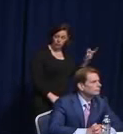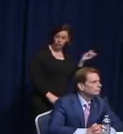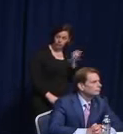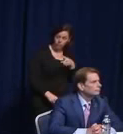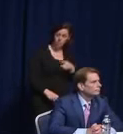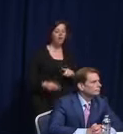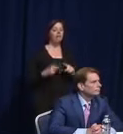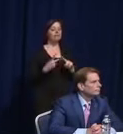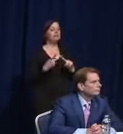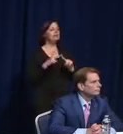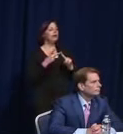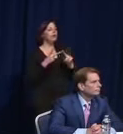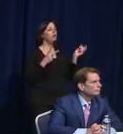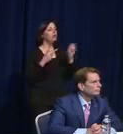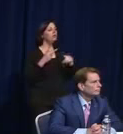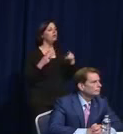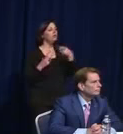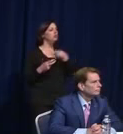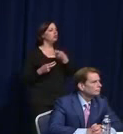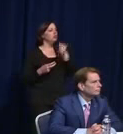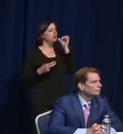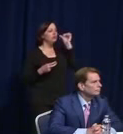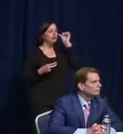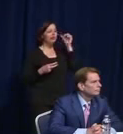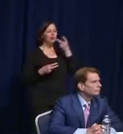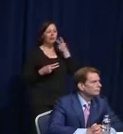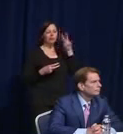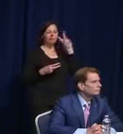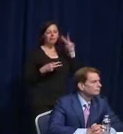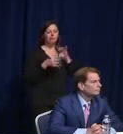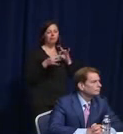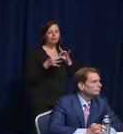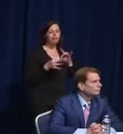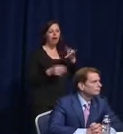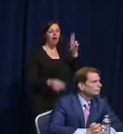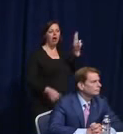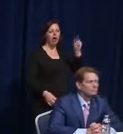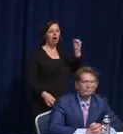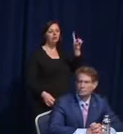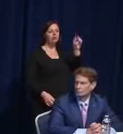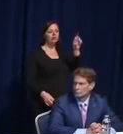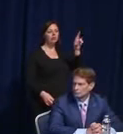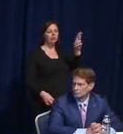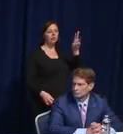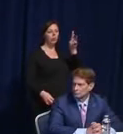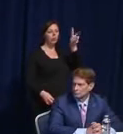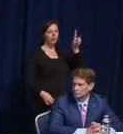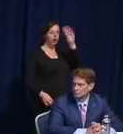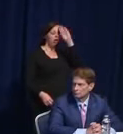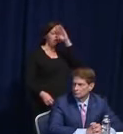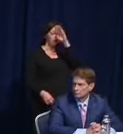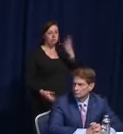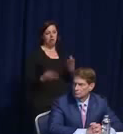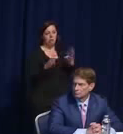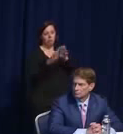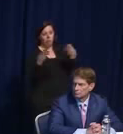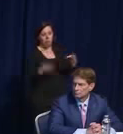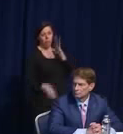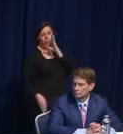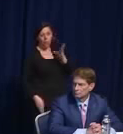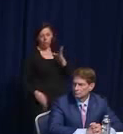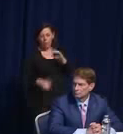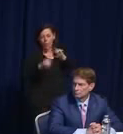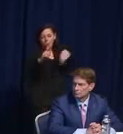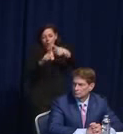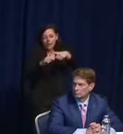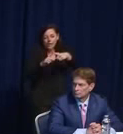reopening. Any timetable on when that might happen? Let me just give you a general comment on both, and Judy will give you the